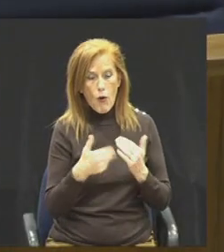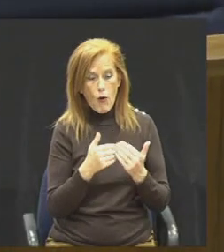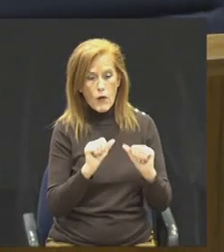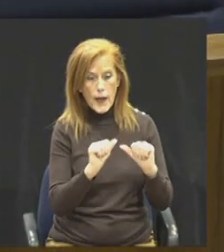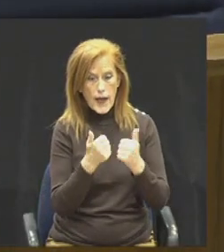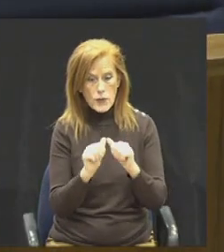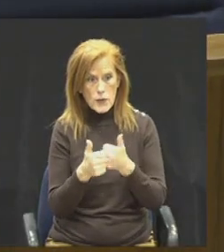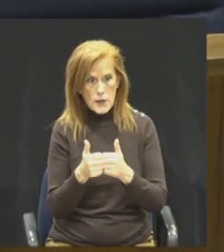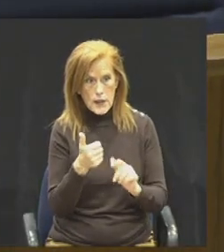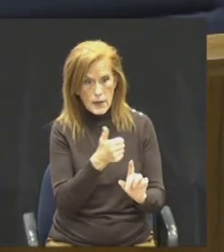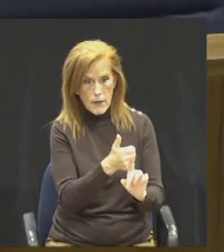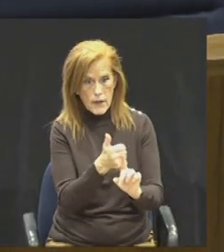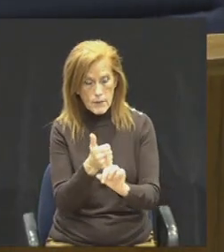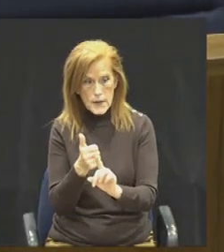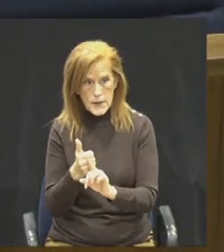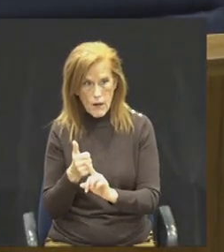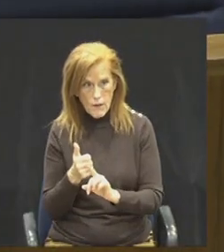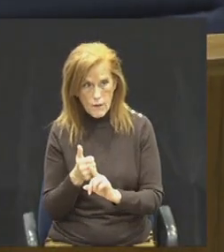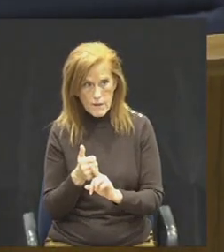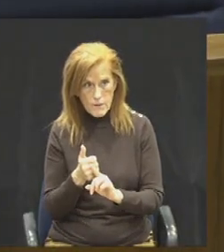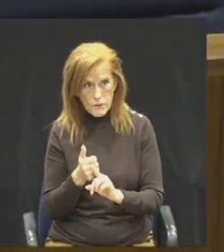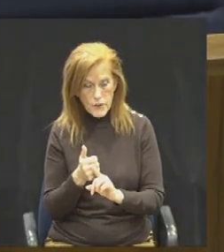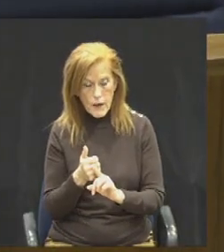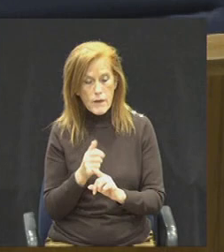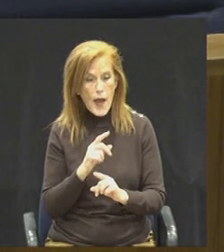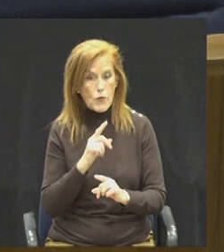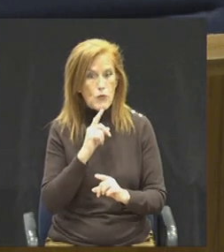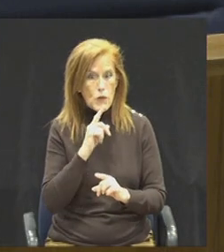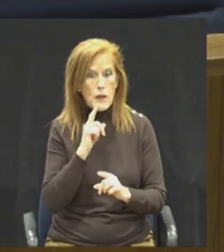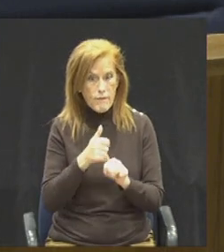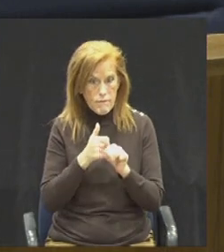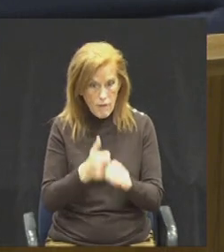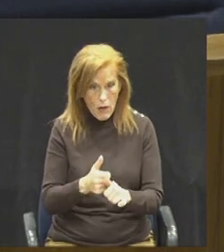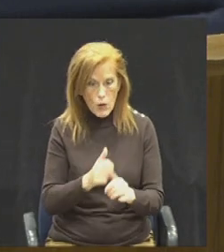are executing the plan essentially